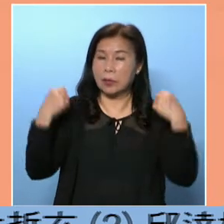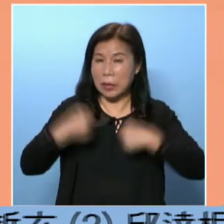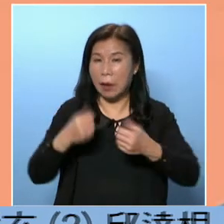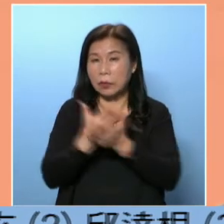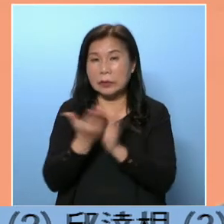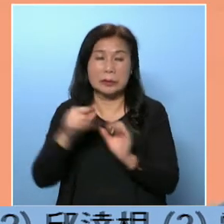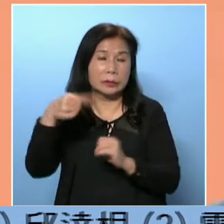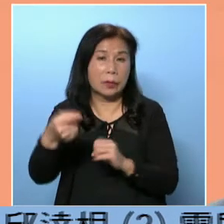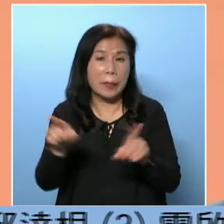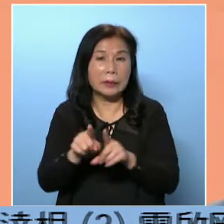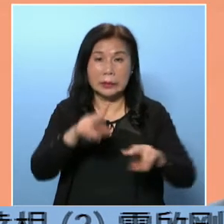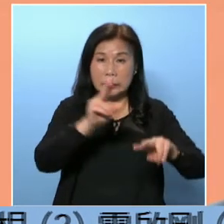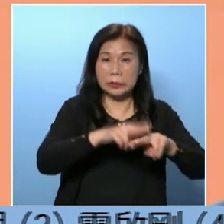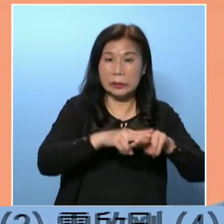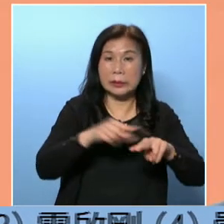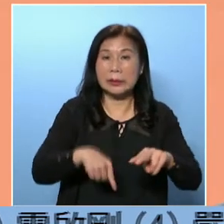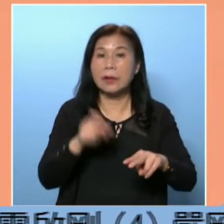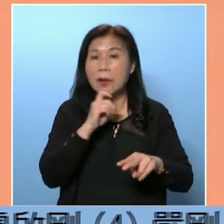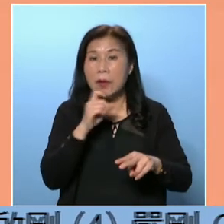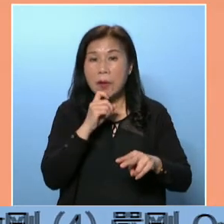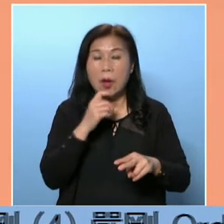and treatment,